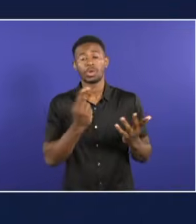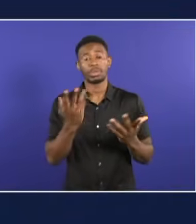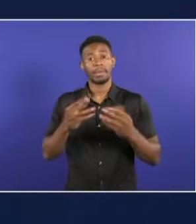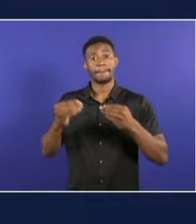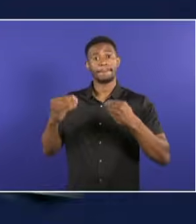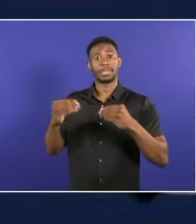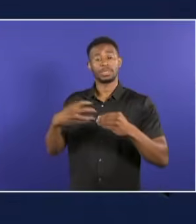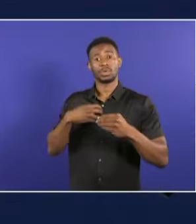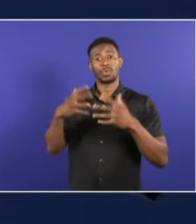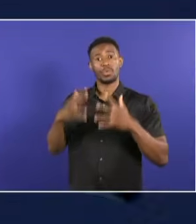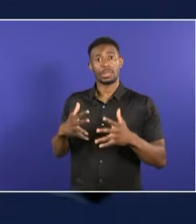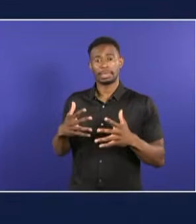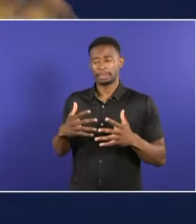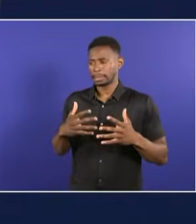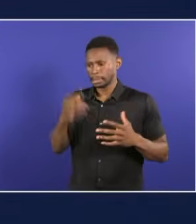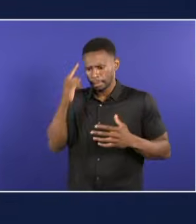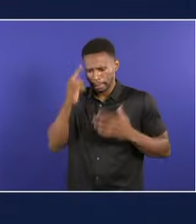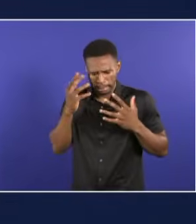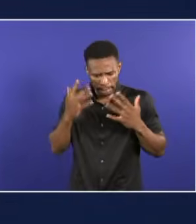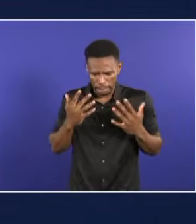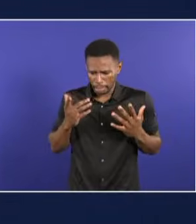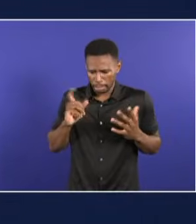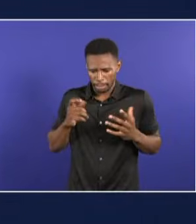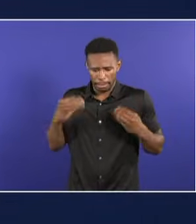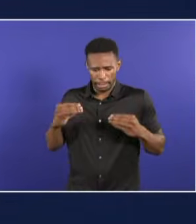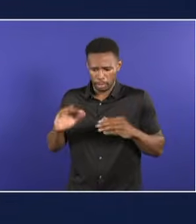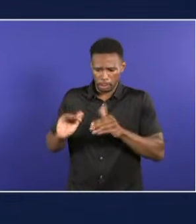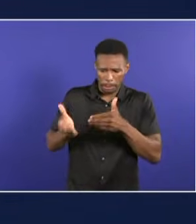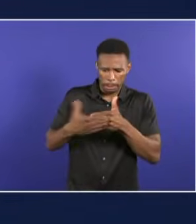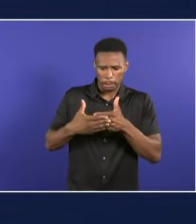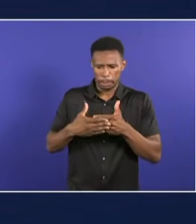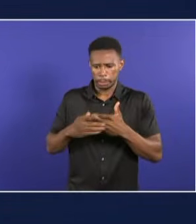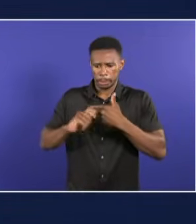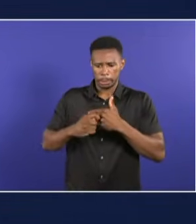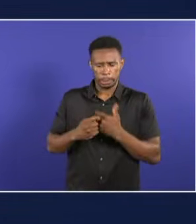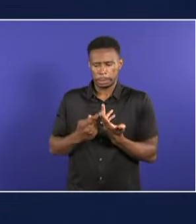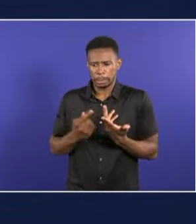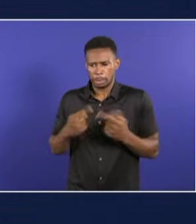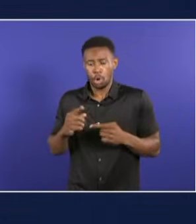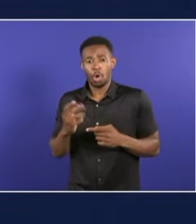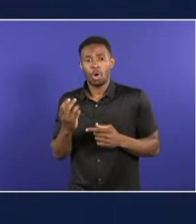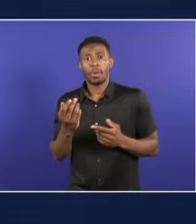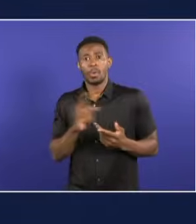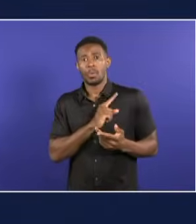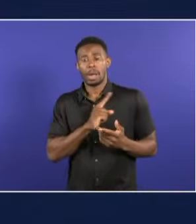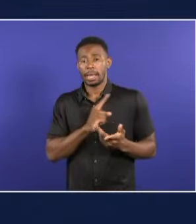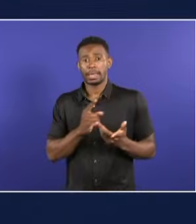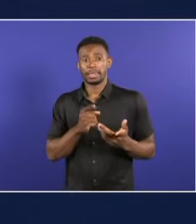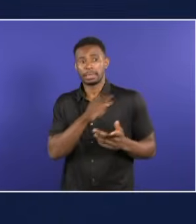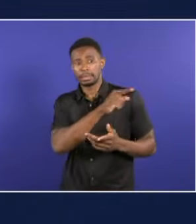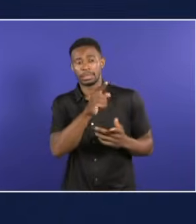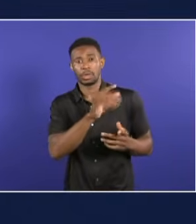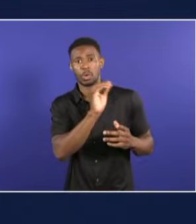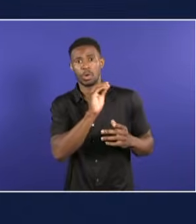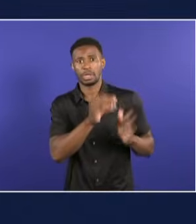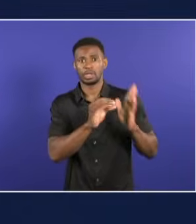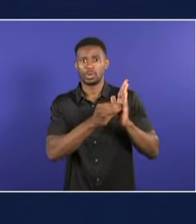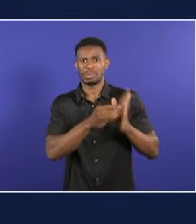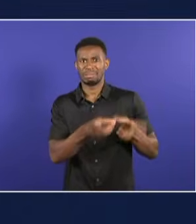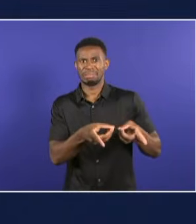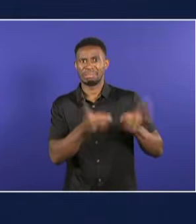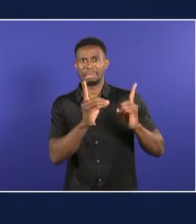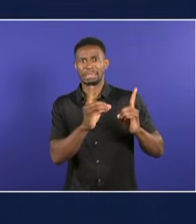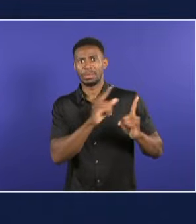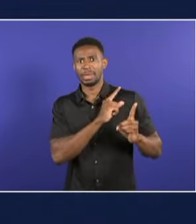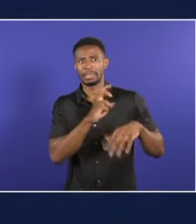shop and close their business and go hungry rather than pay the protection money. The fear of the farmer who goes to